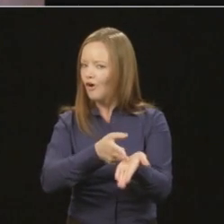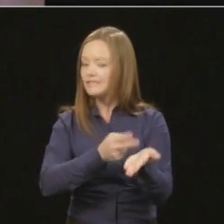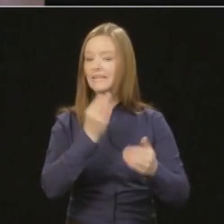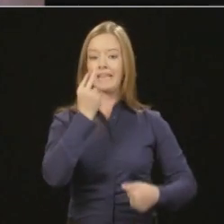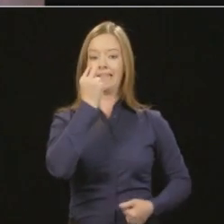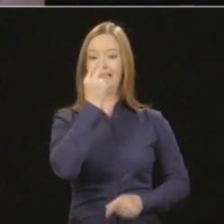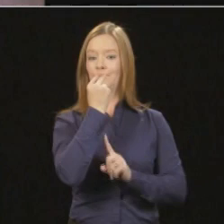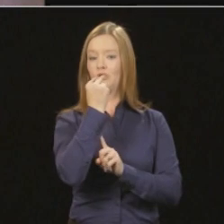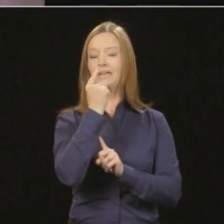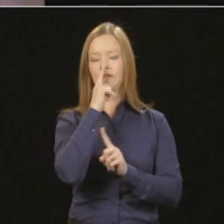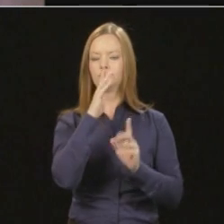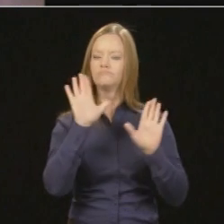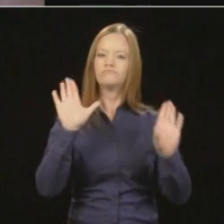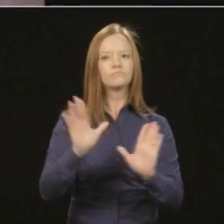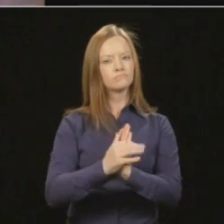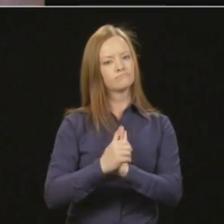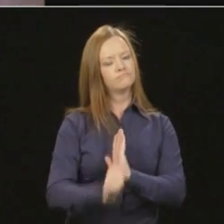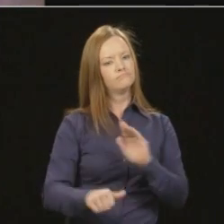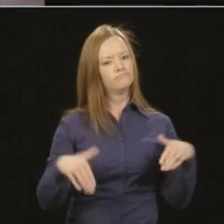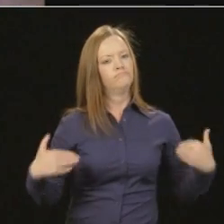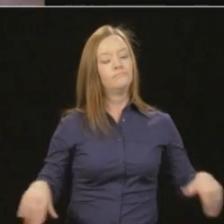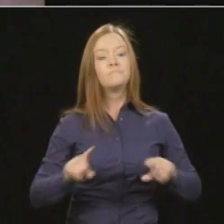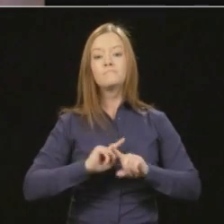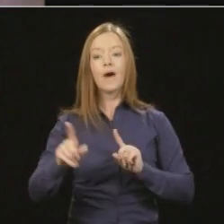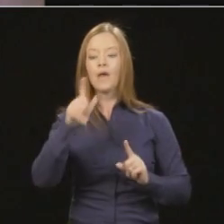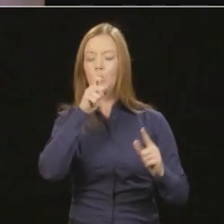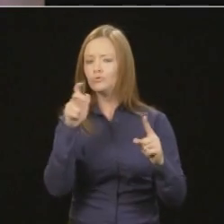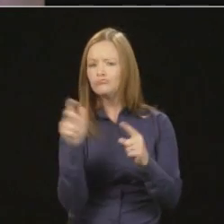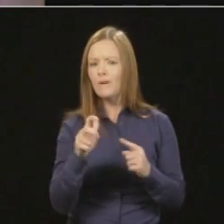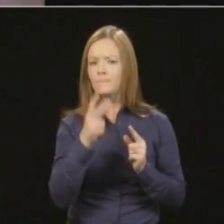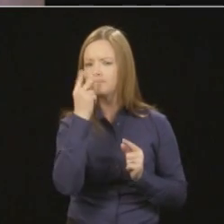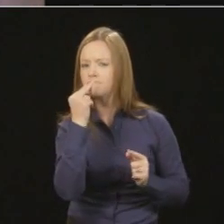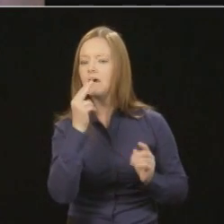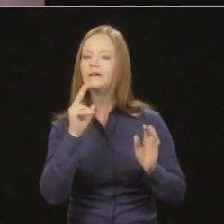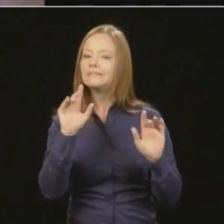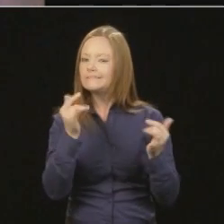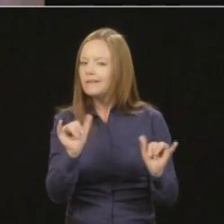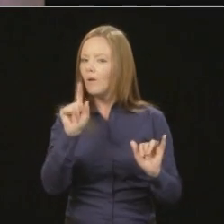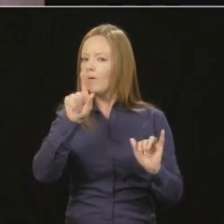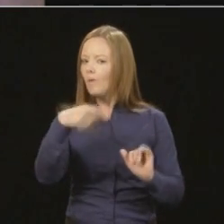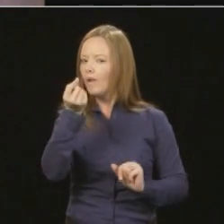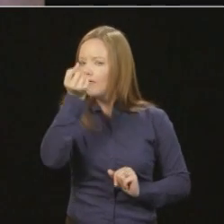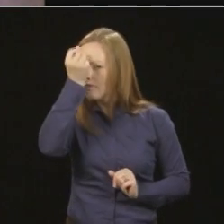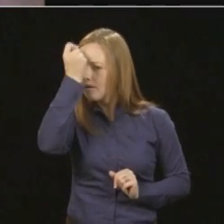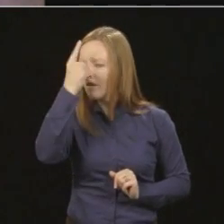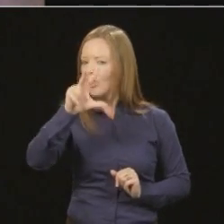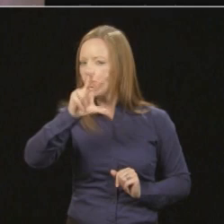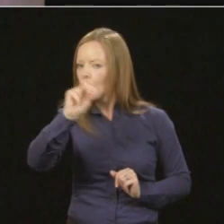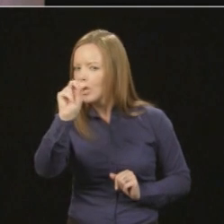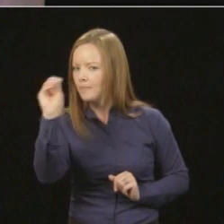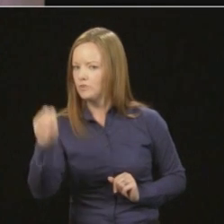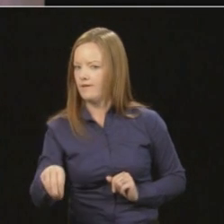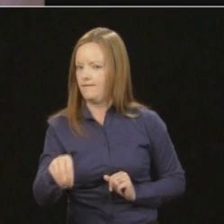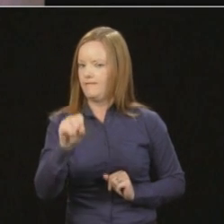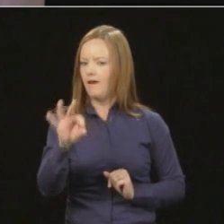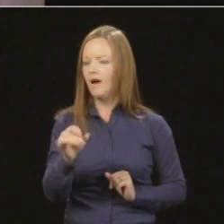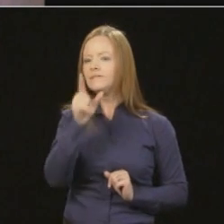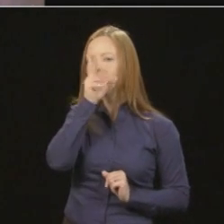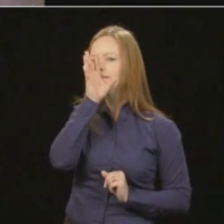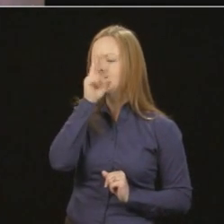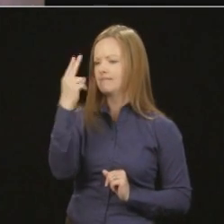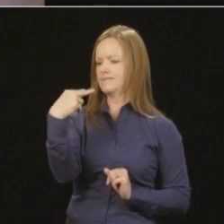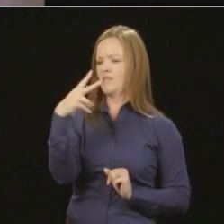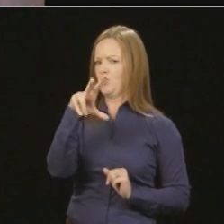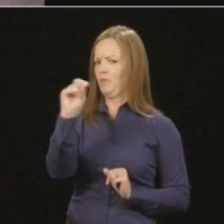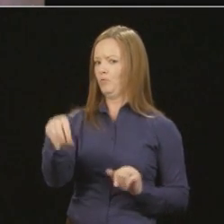reading is an admirable skill, but even the best lip readers can only understand 30% of what is being said. So if you're hard of